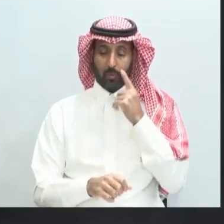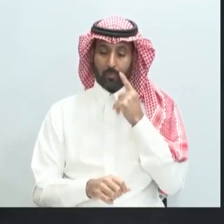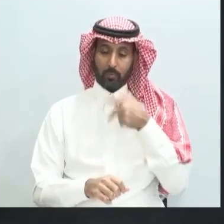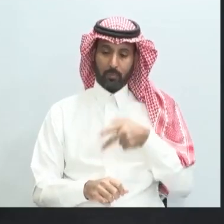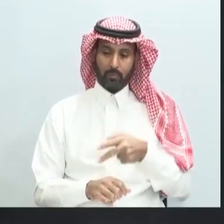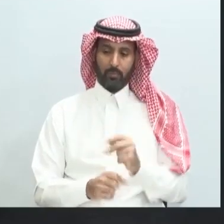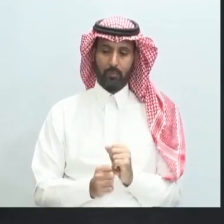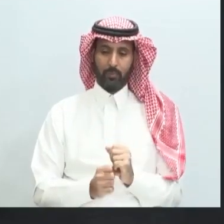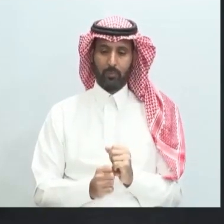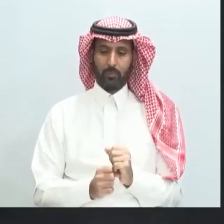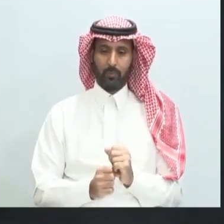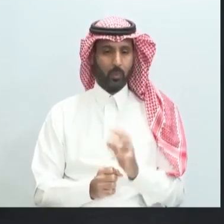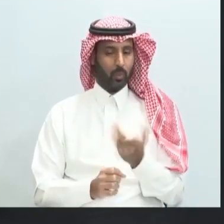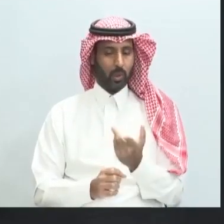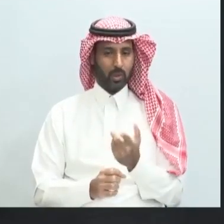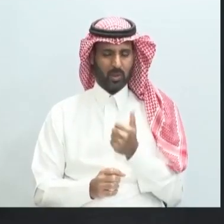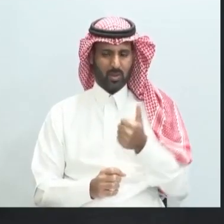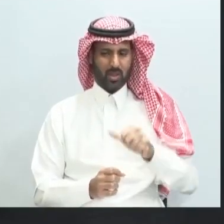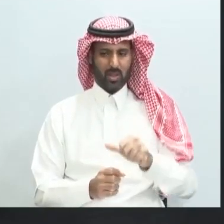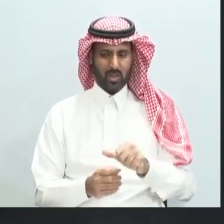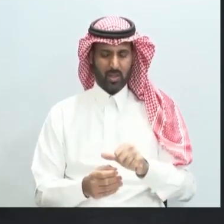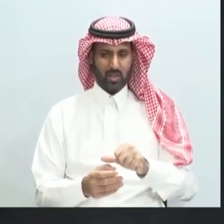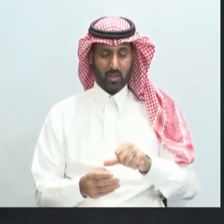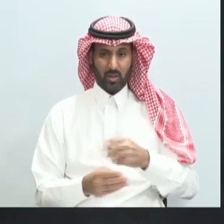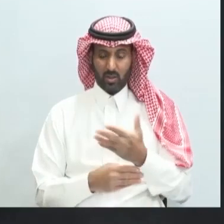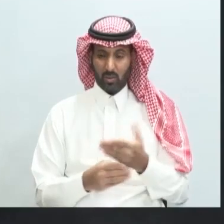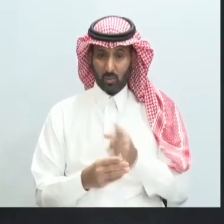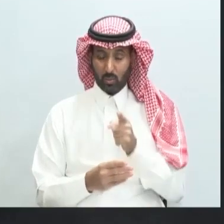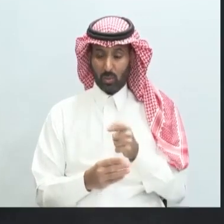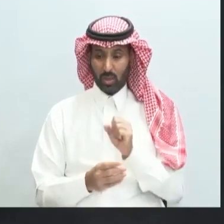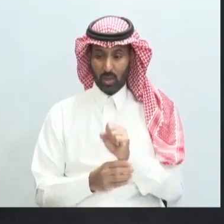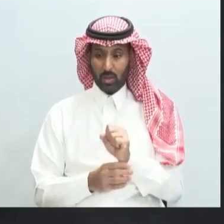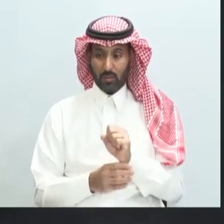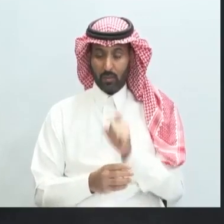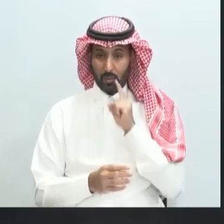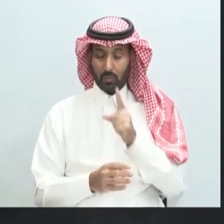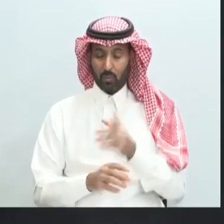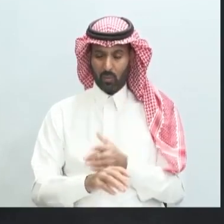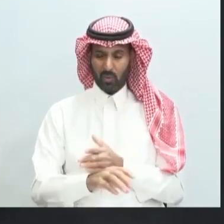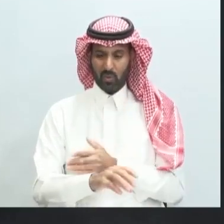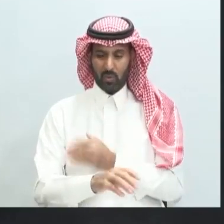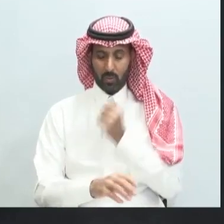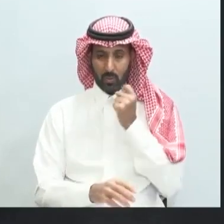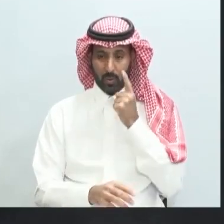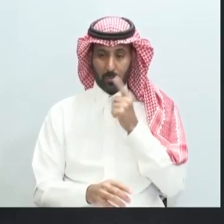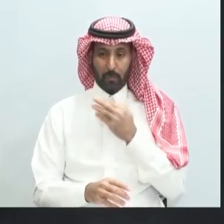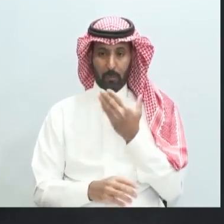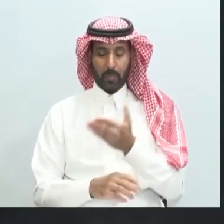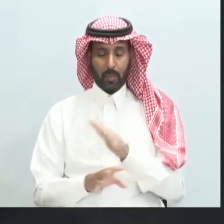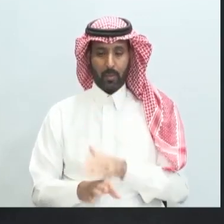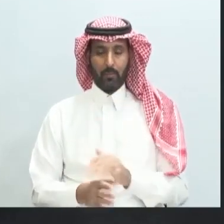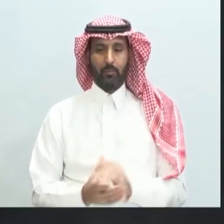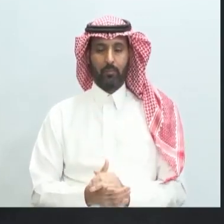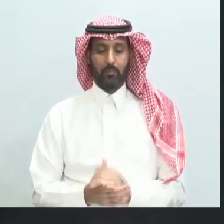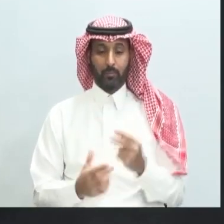bed, and also what are the bad things that you will have if you are late in bed.